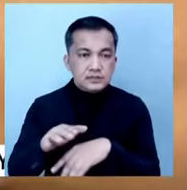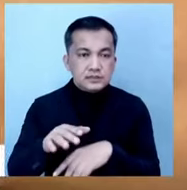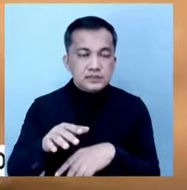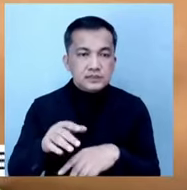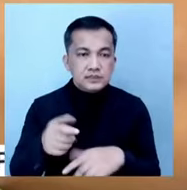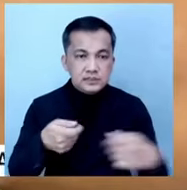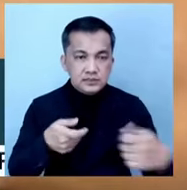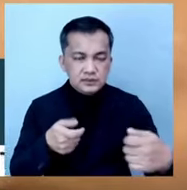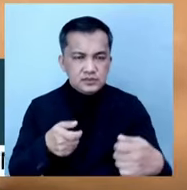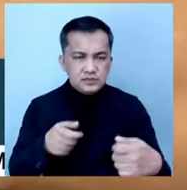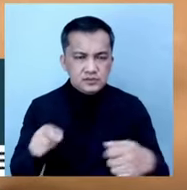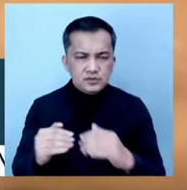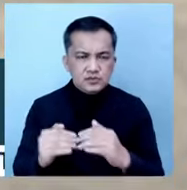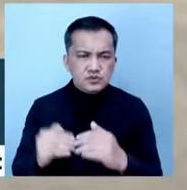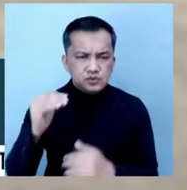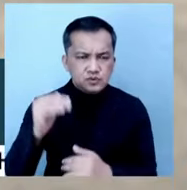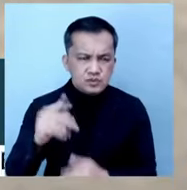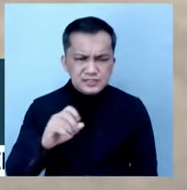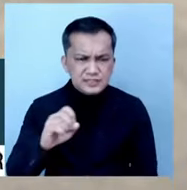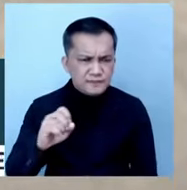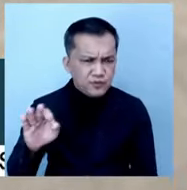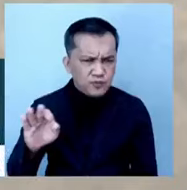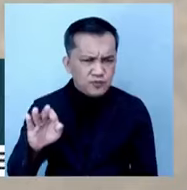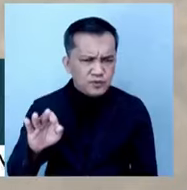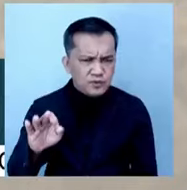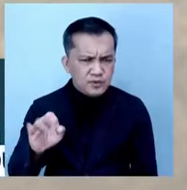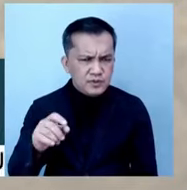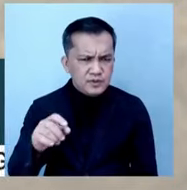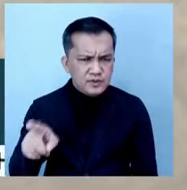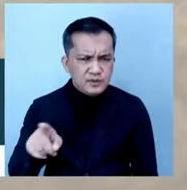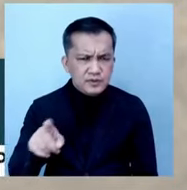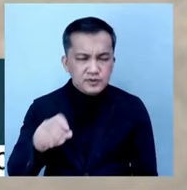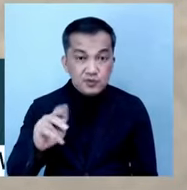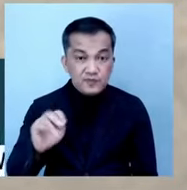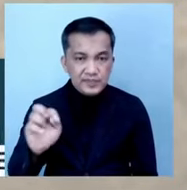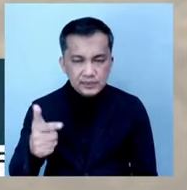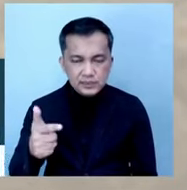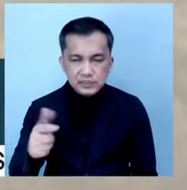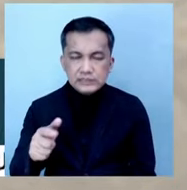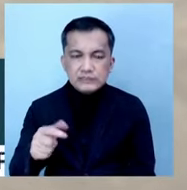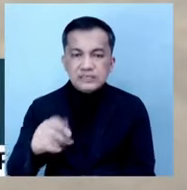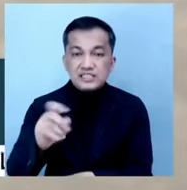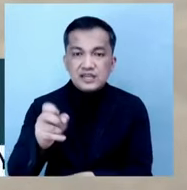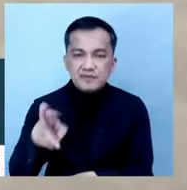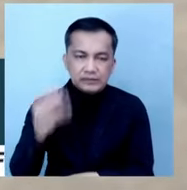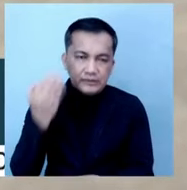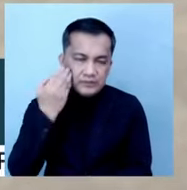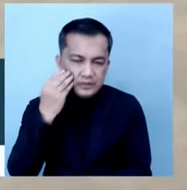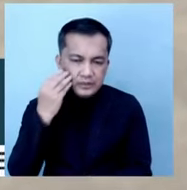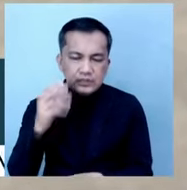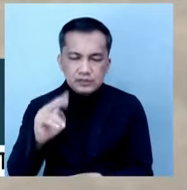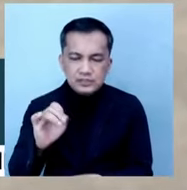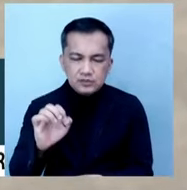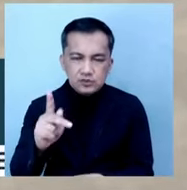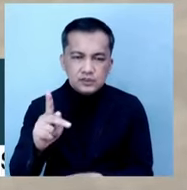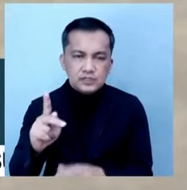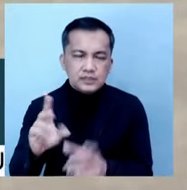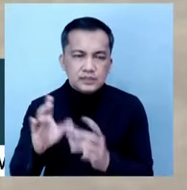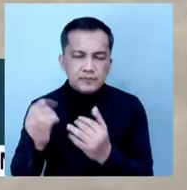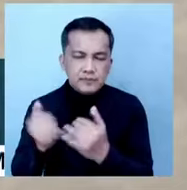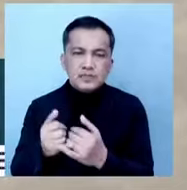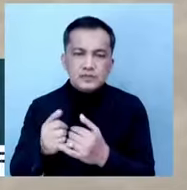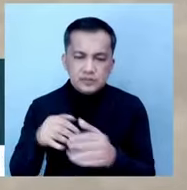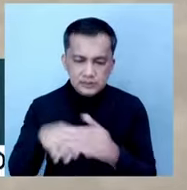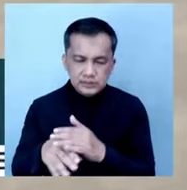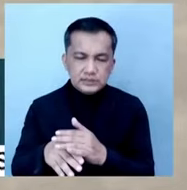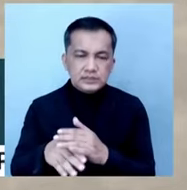in so-called spoofing. The scheme, the firm says, is run by scammers posing as network companies to access their credit card details